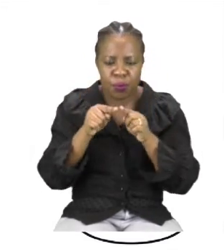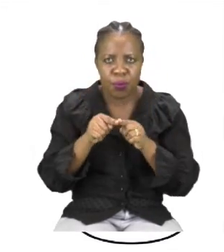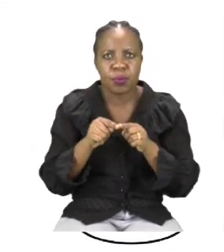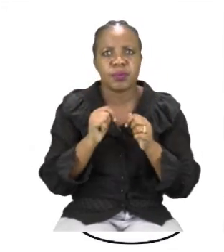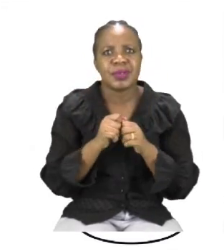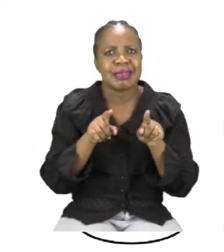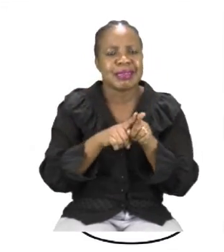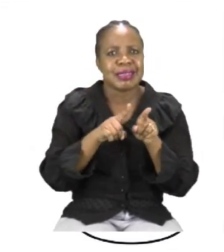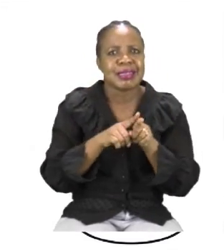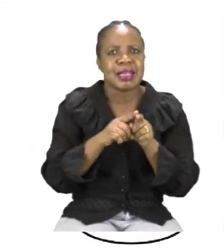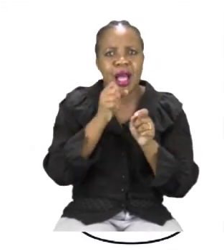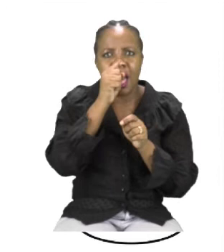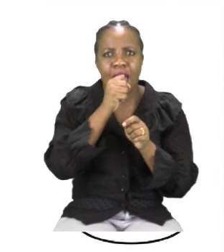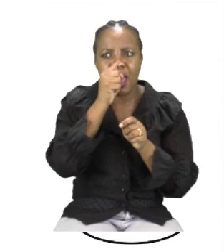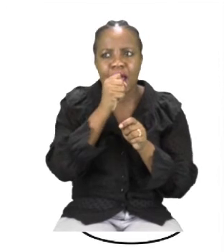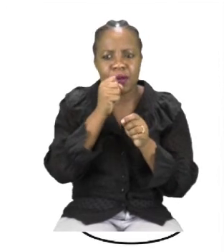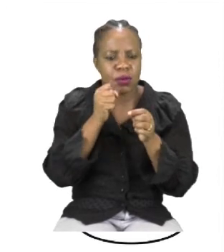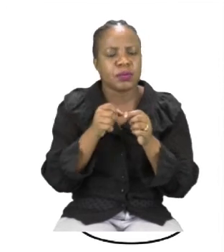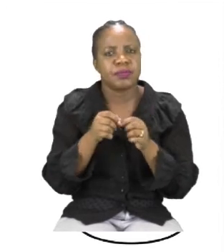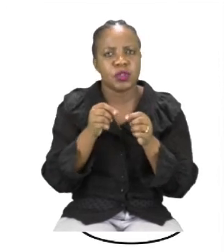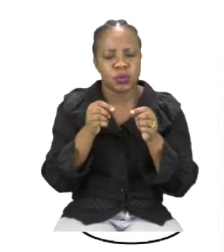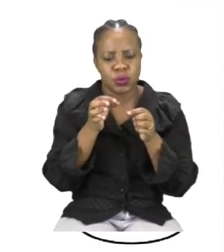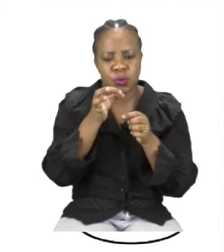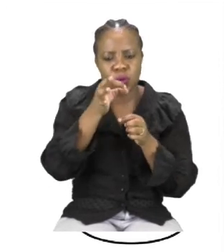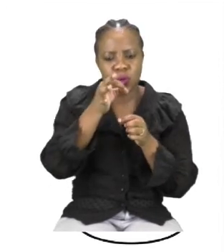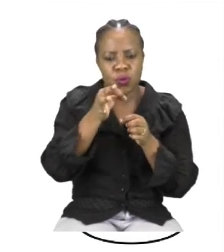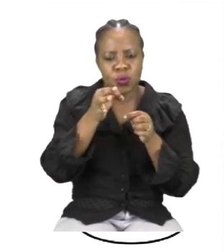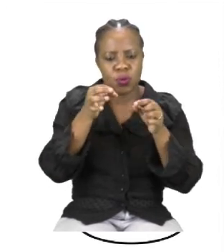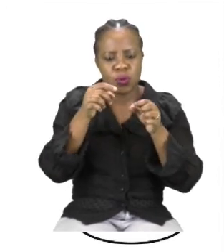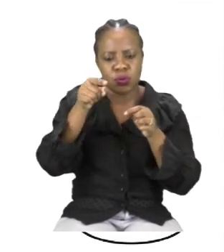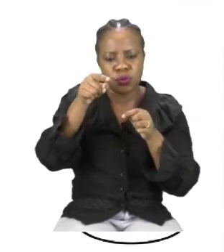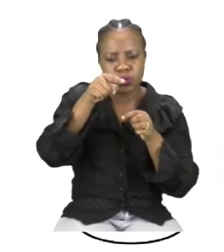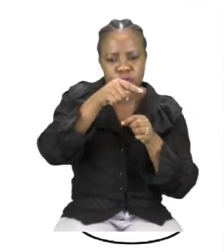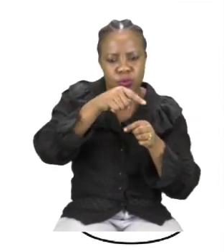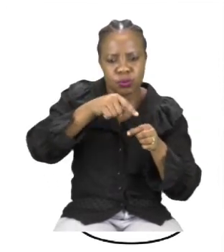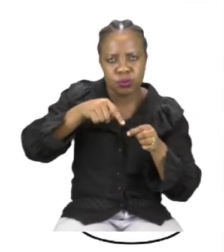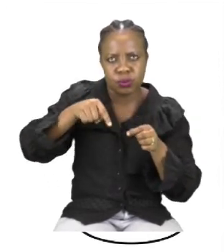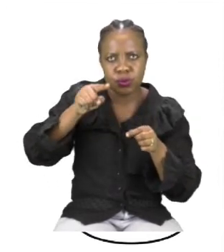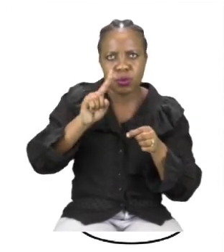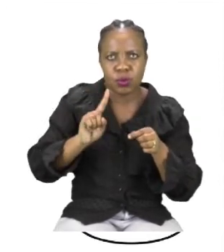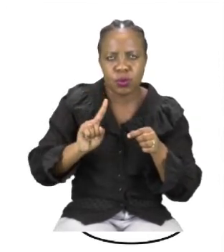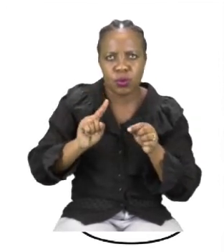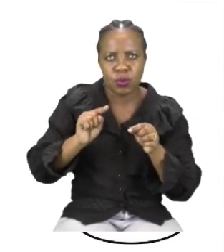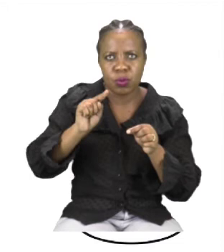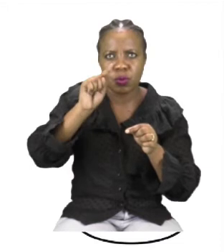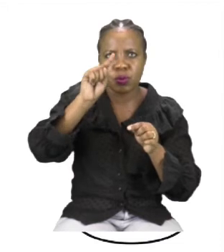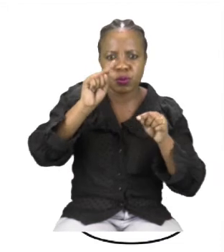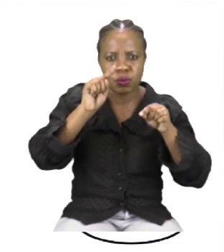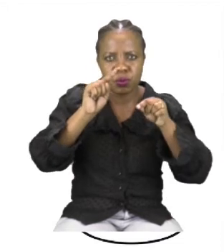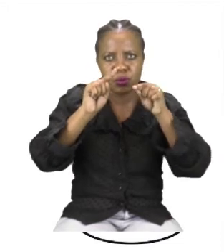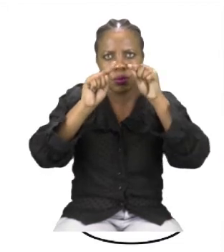cone that is facing up. You can see that it has its pointed top at the